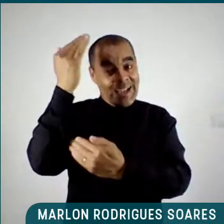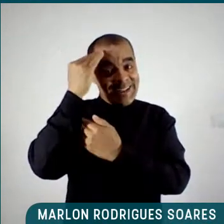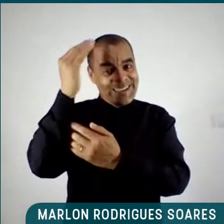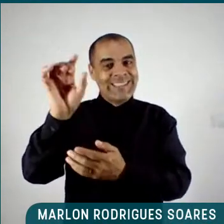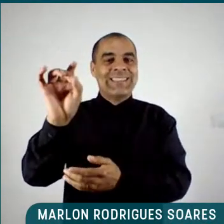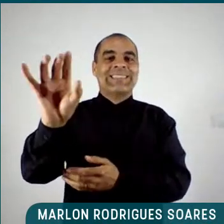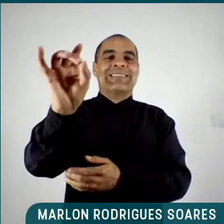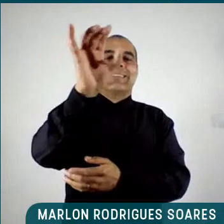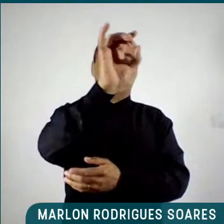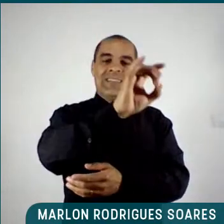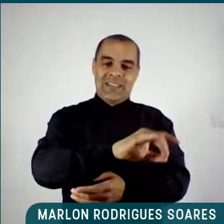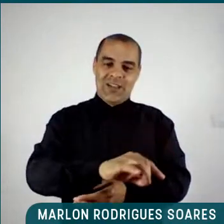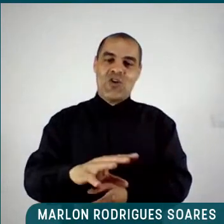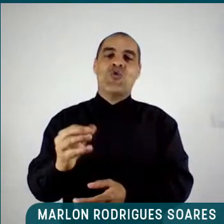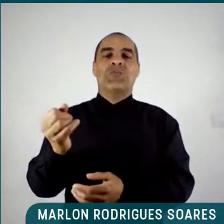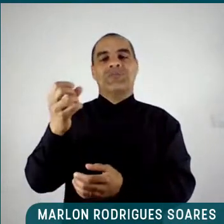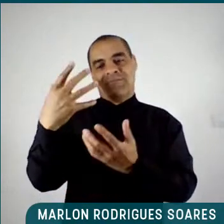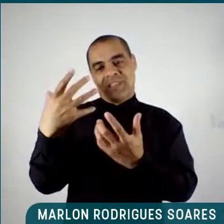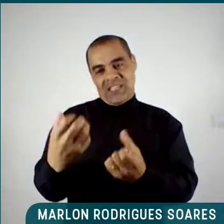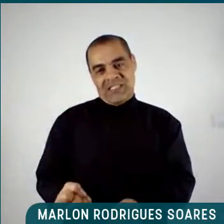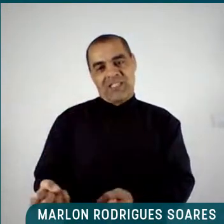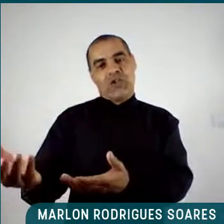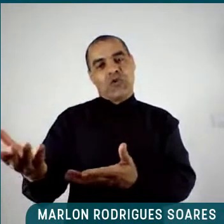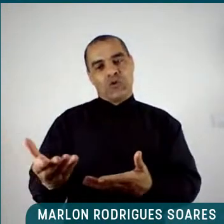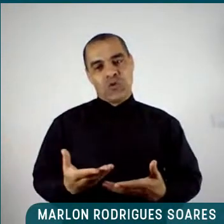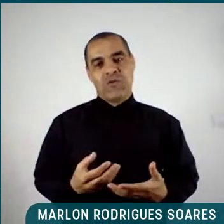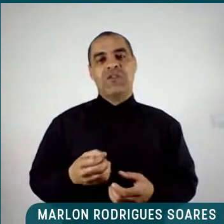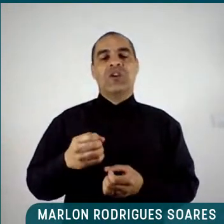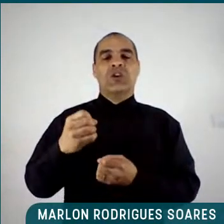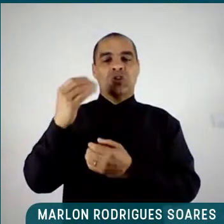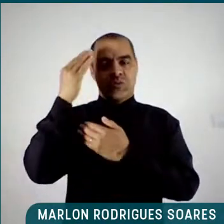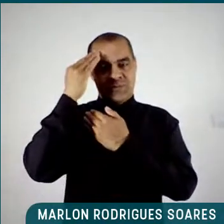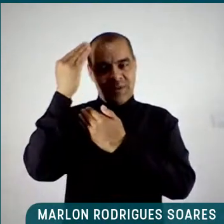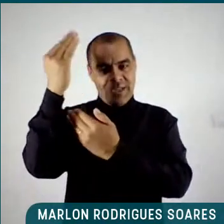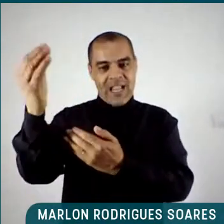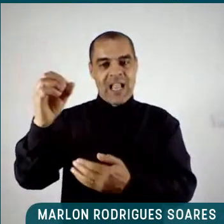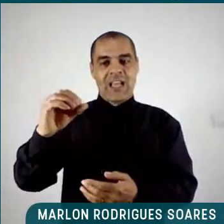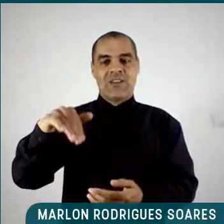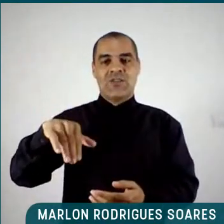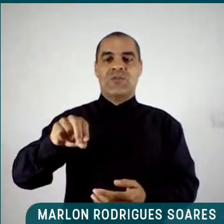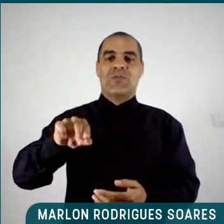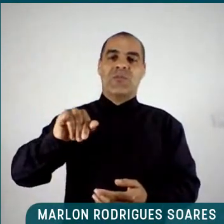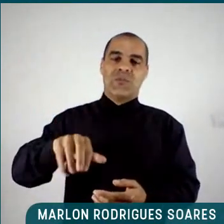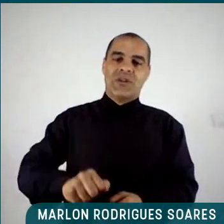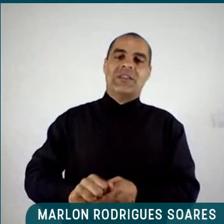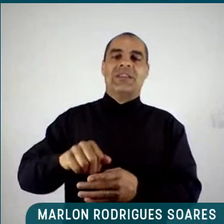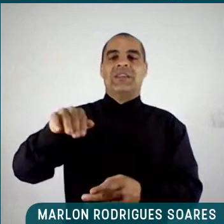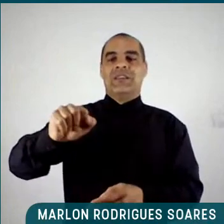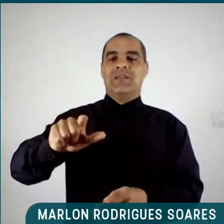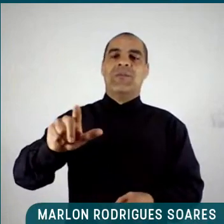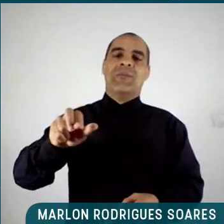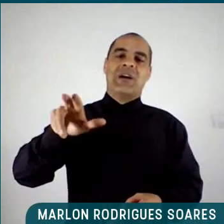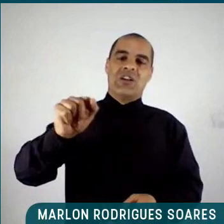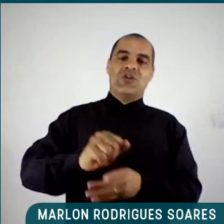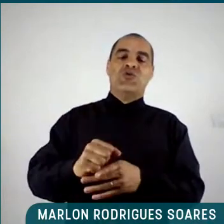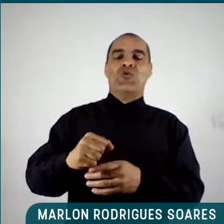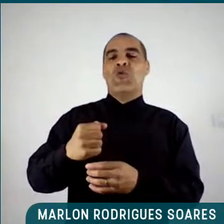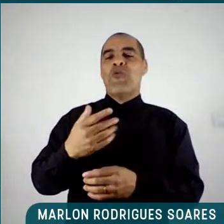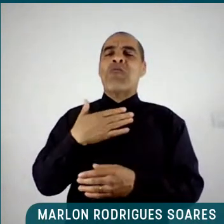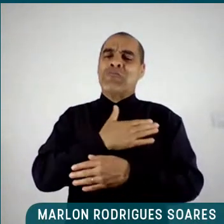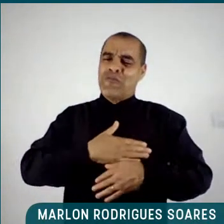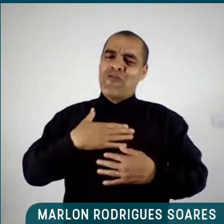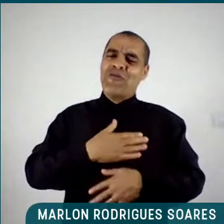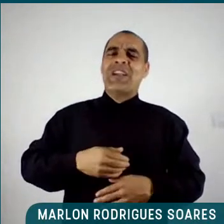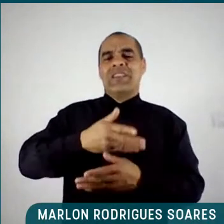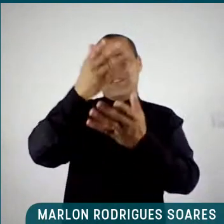our guests for all the contributions. Thank you so much, Monique, Marina, Débora, Malu. I'm